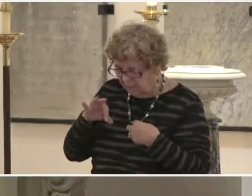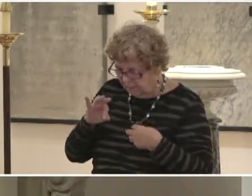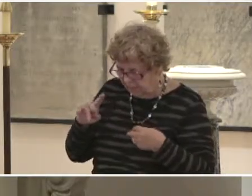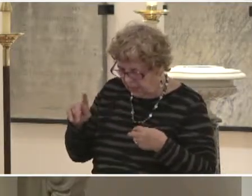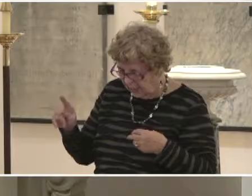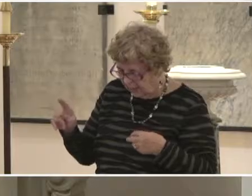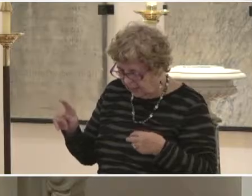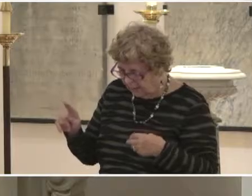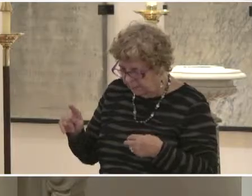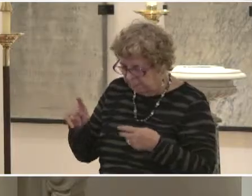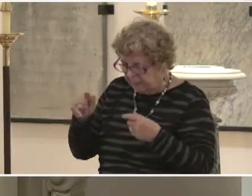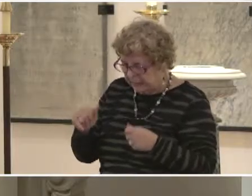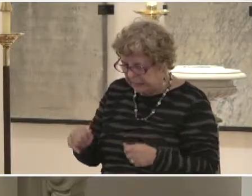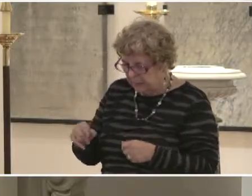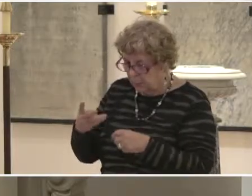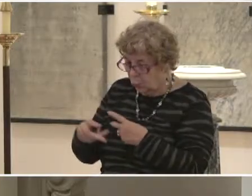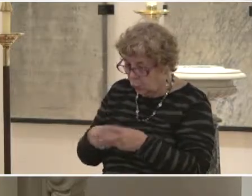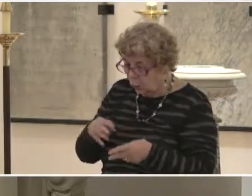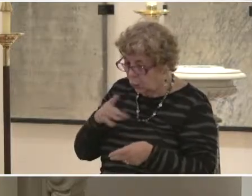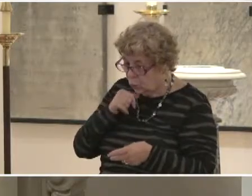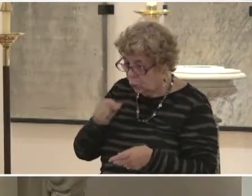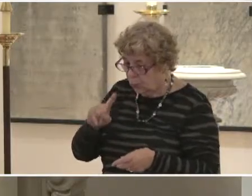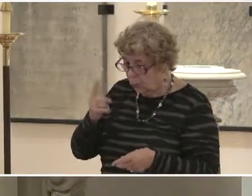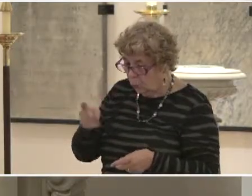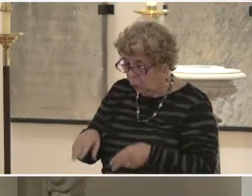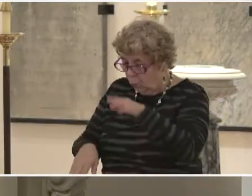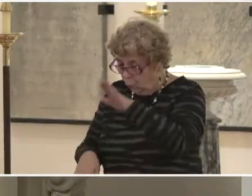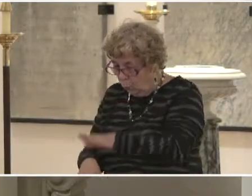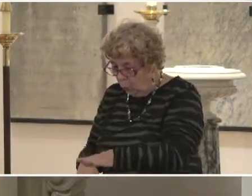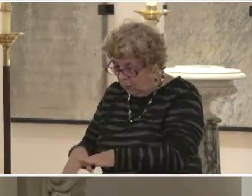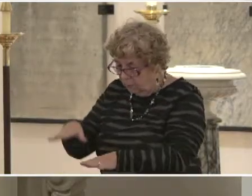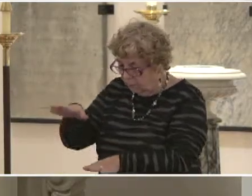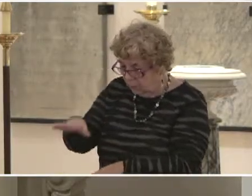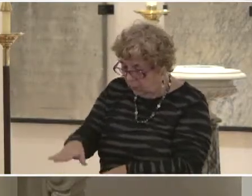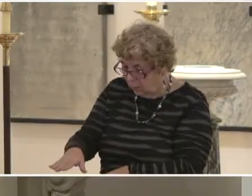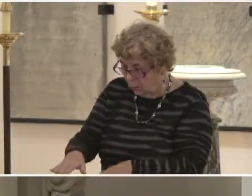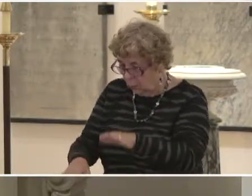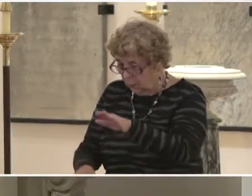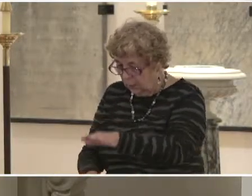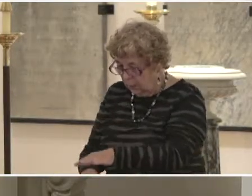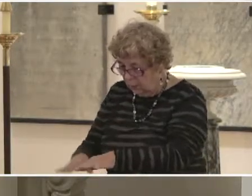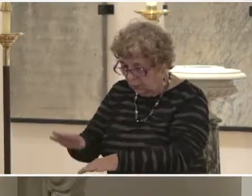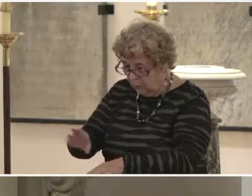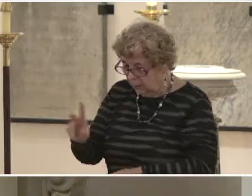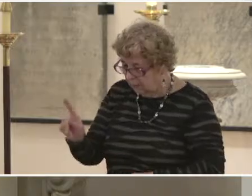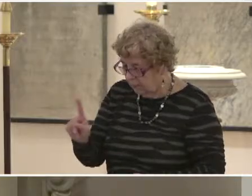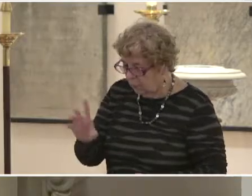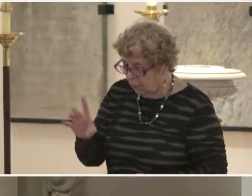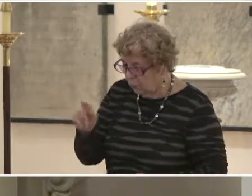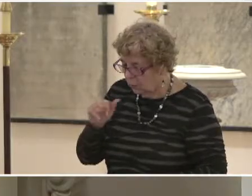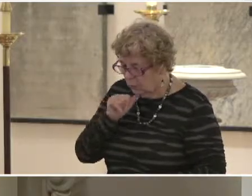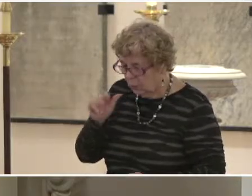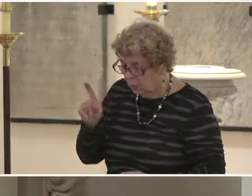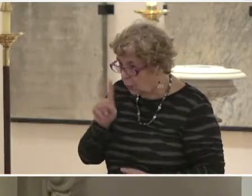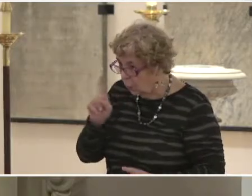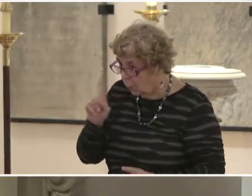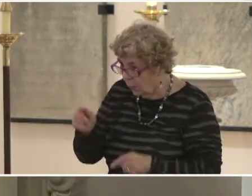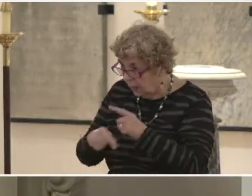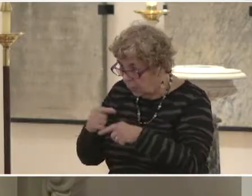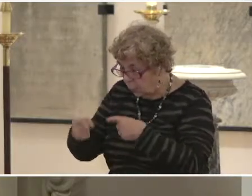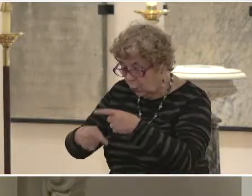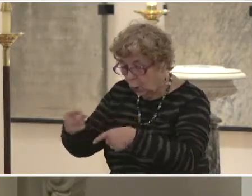Doesn't Jesus want his disciples to have more faith? Doesn't God care that our